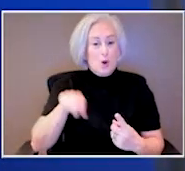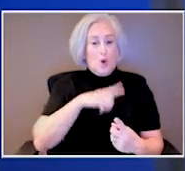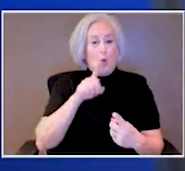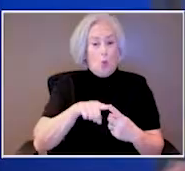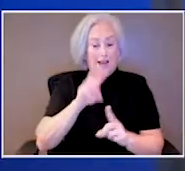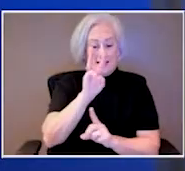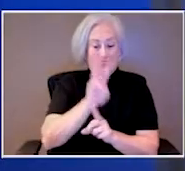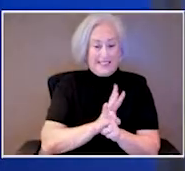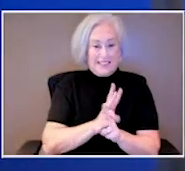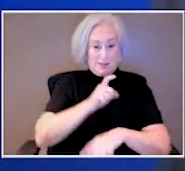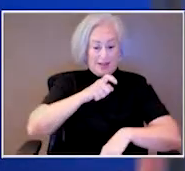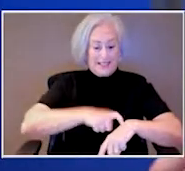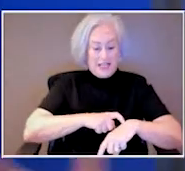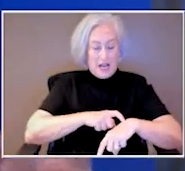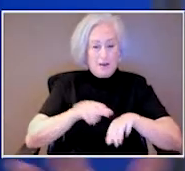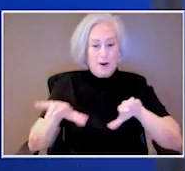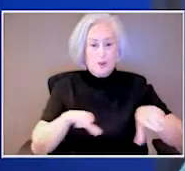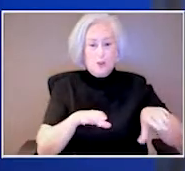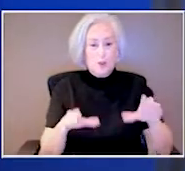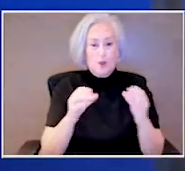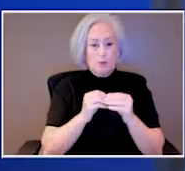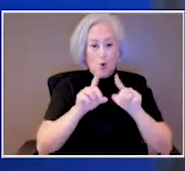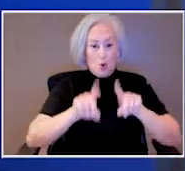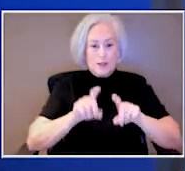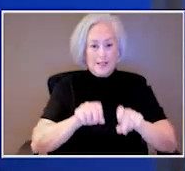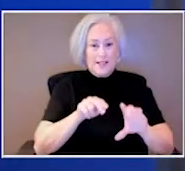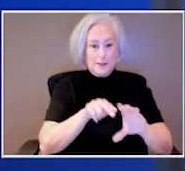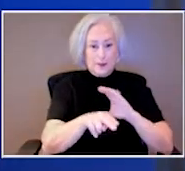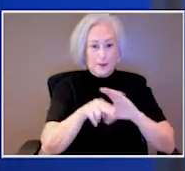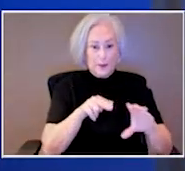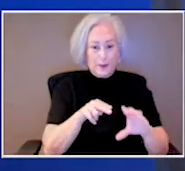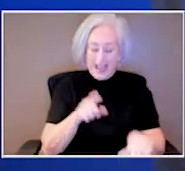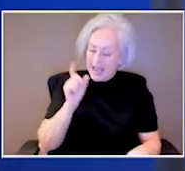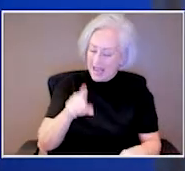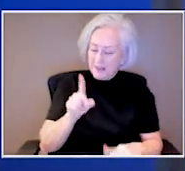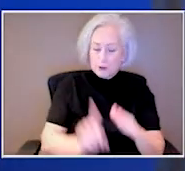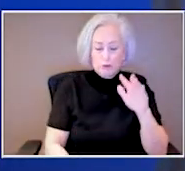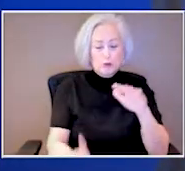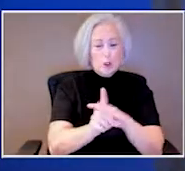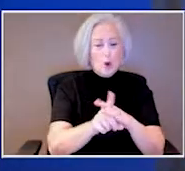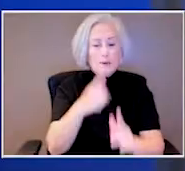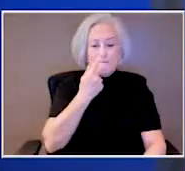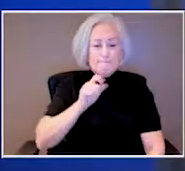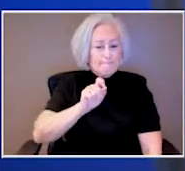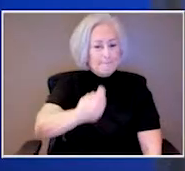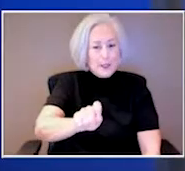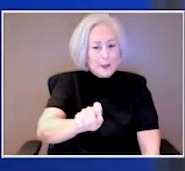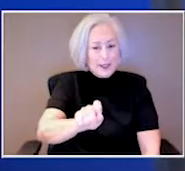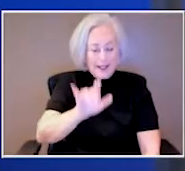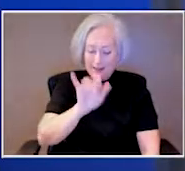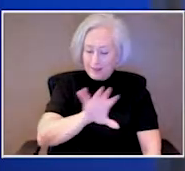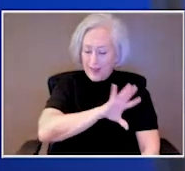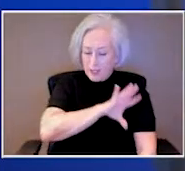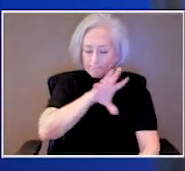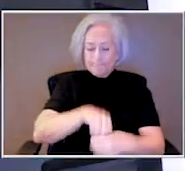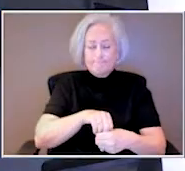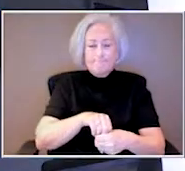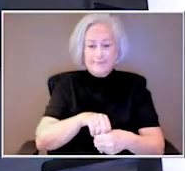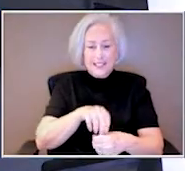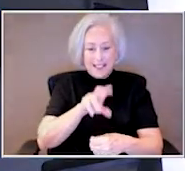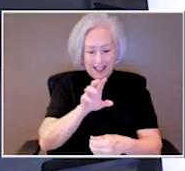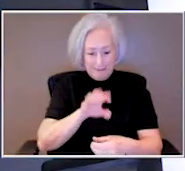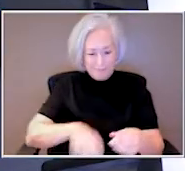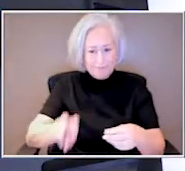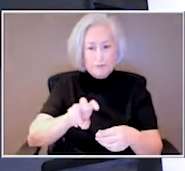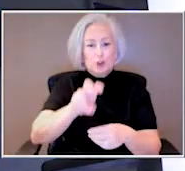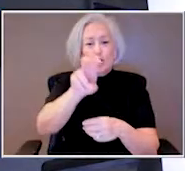those scans and the follow-up visits, you know, I need to be there. That's part of the whole journey. And Dr. Rosenthal and Kim, it's like